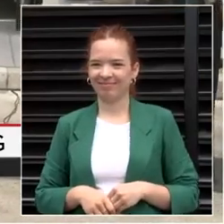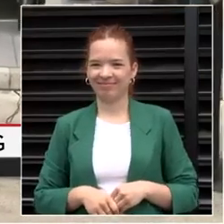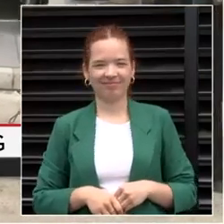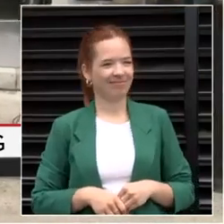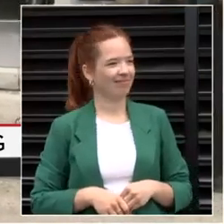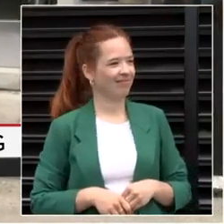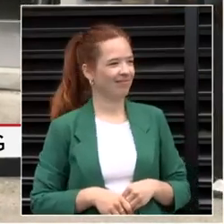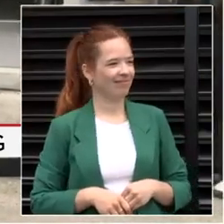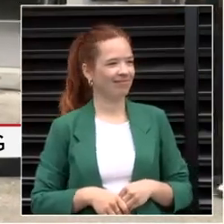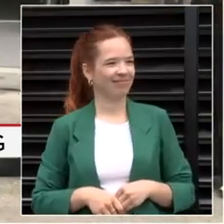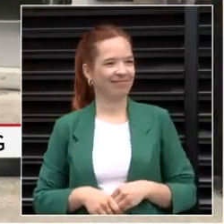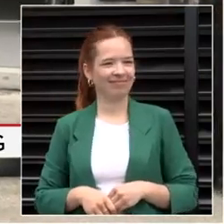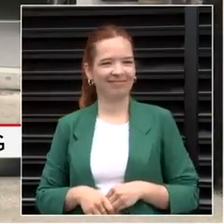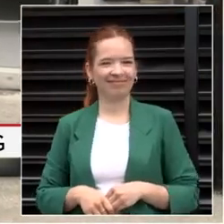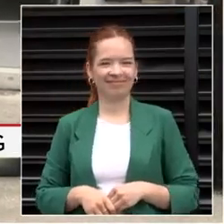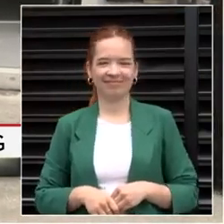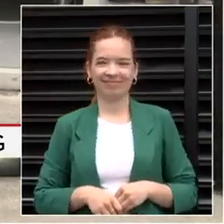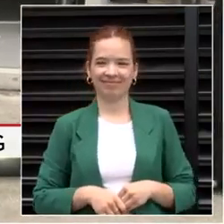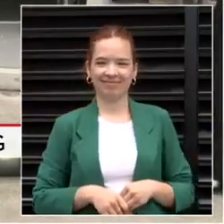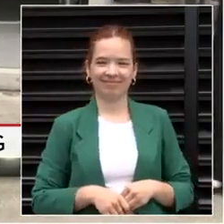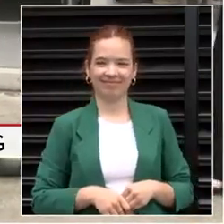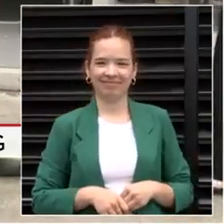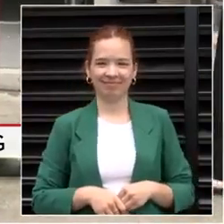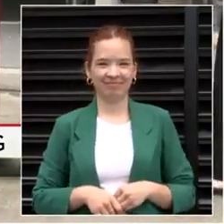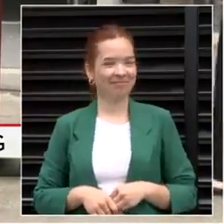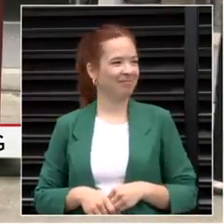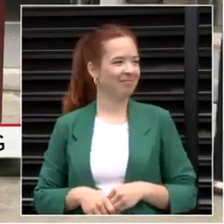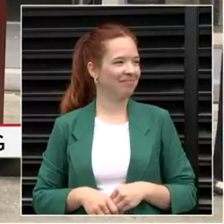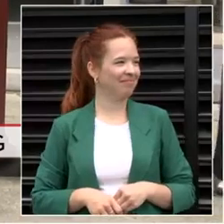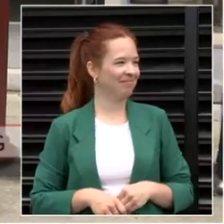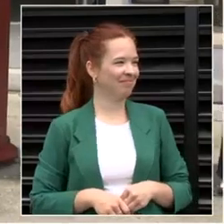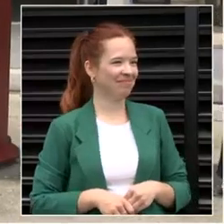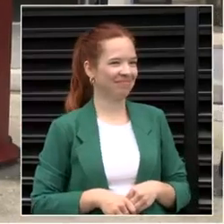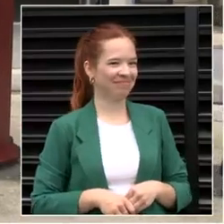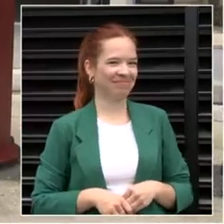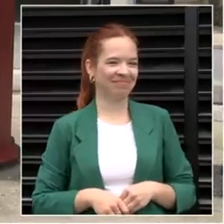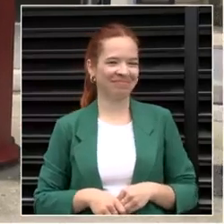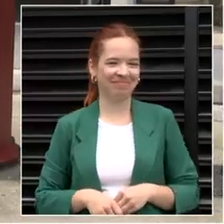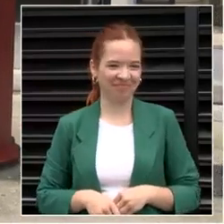Sure. I want to get close to that thing. Yeah. Still going live,